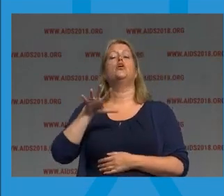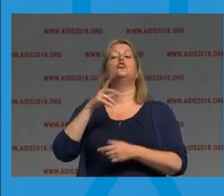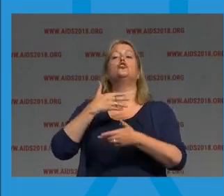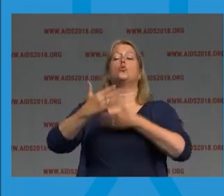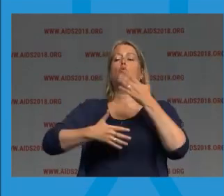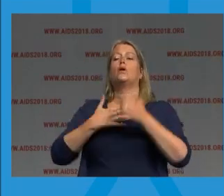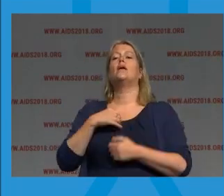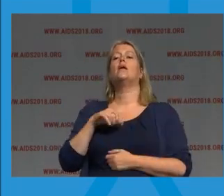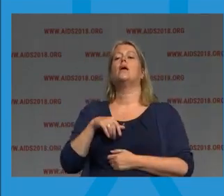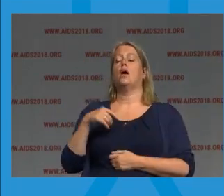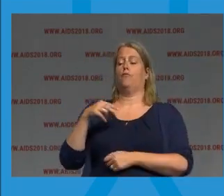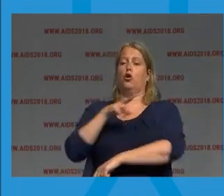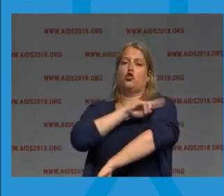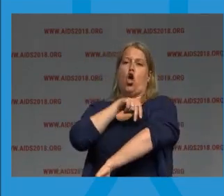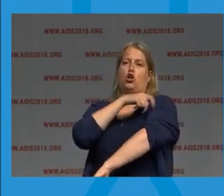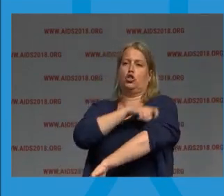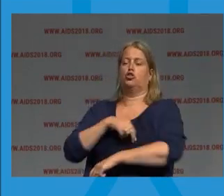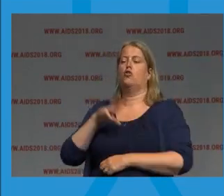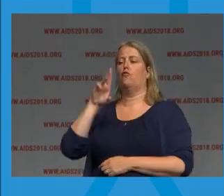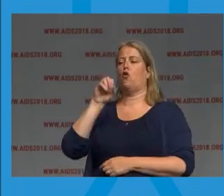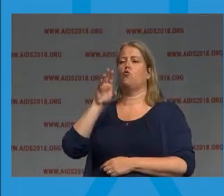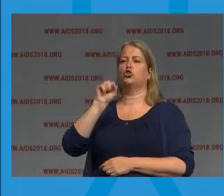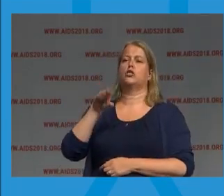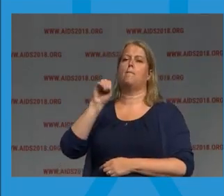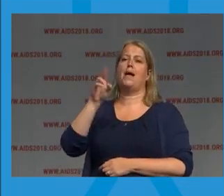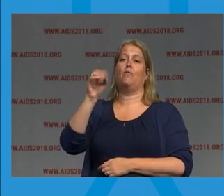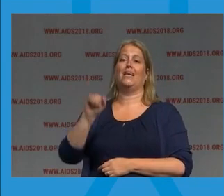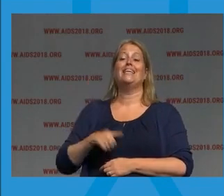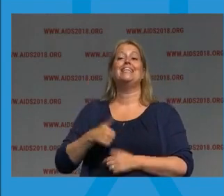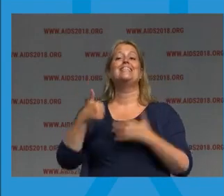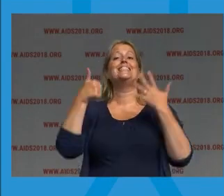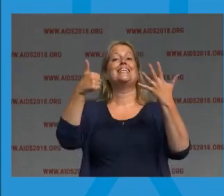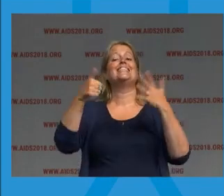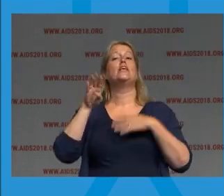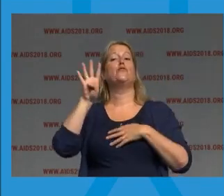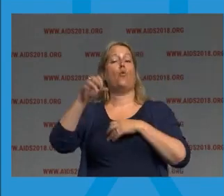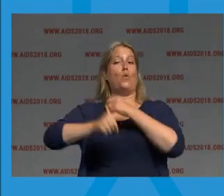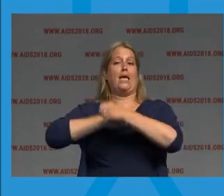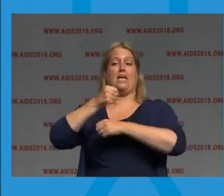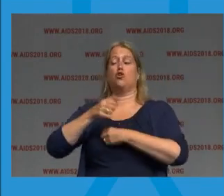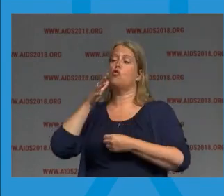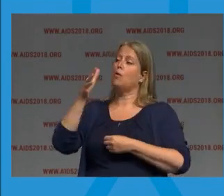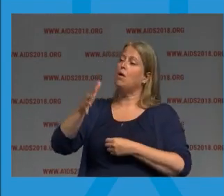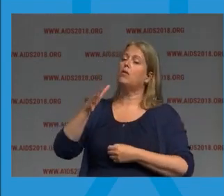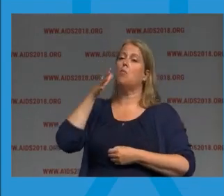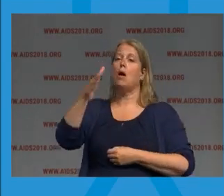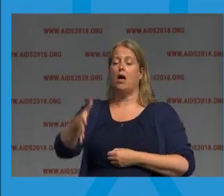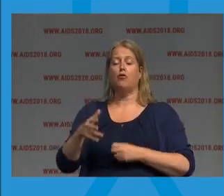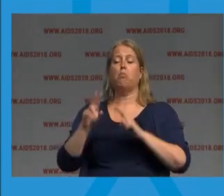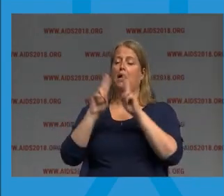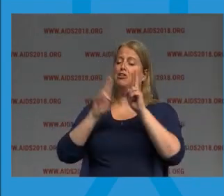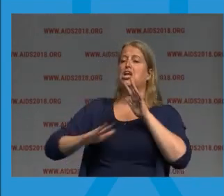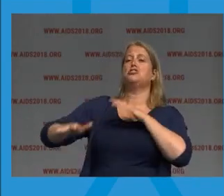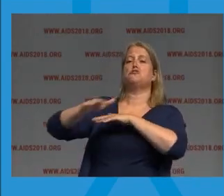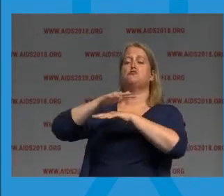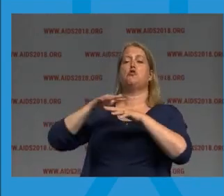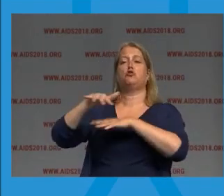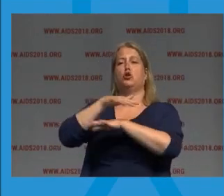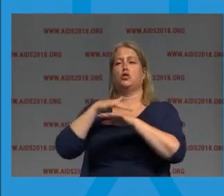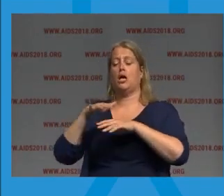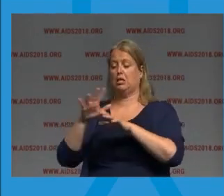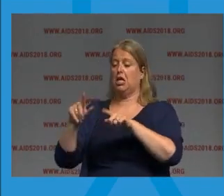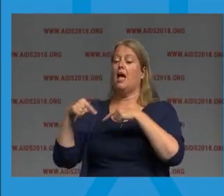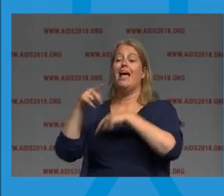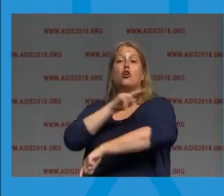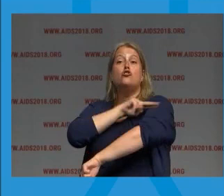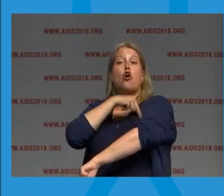called Rosemary Nambiru, a grandmother, a mother, a member of the International AIDS Society, and a nurse who had served her